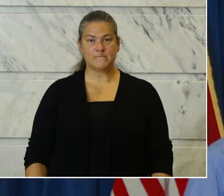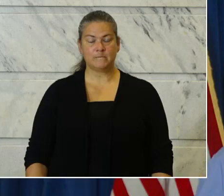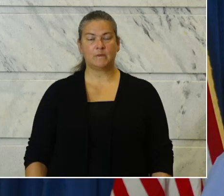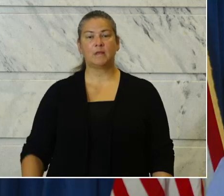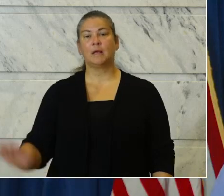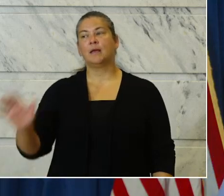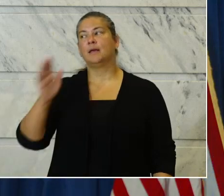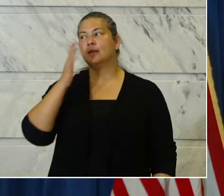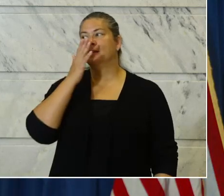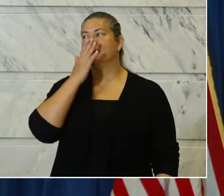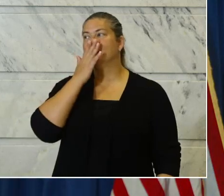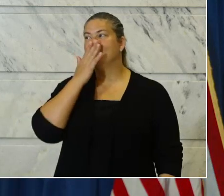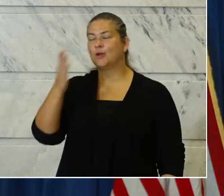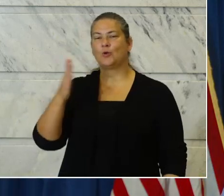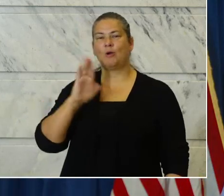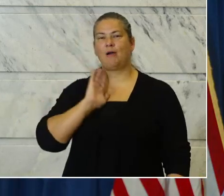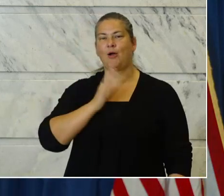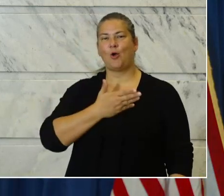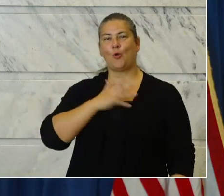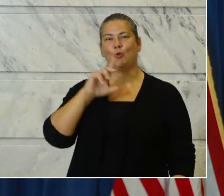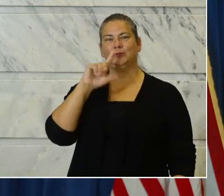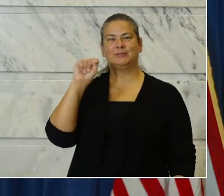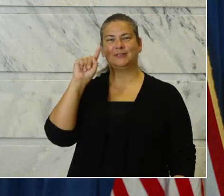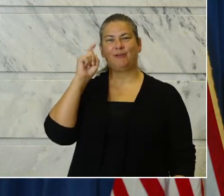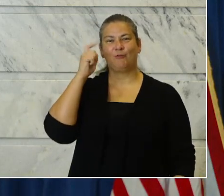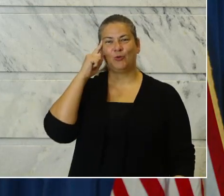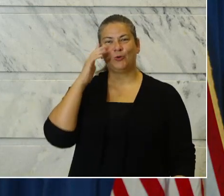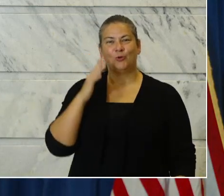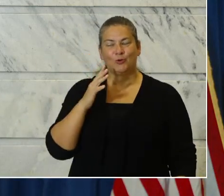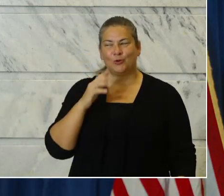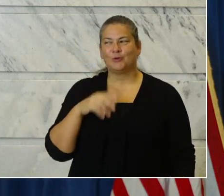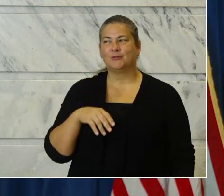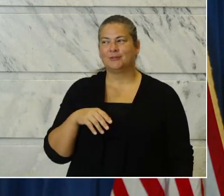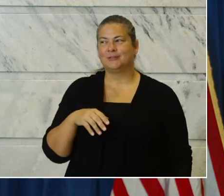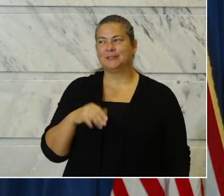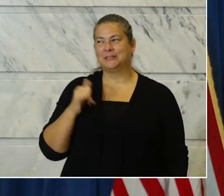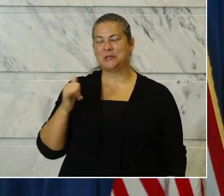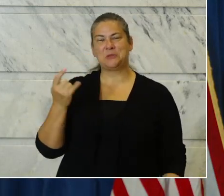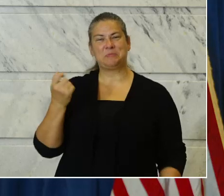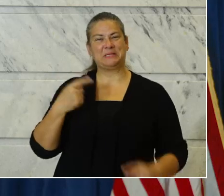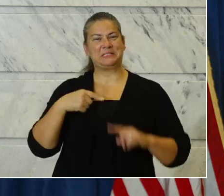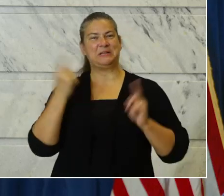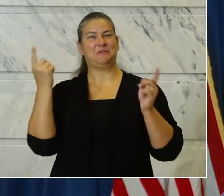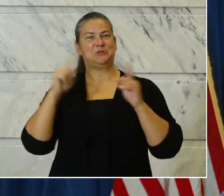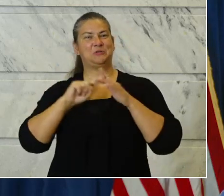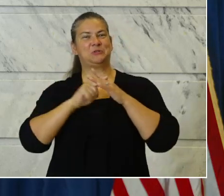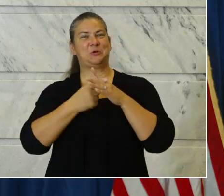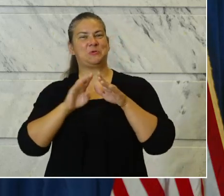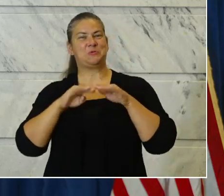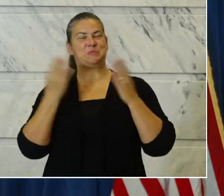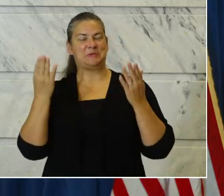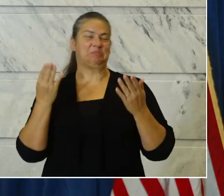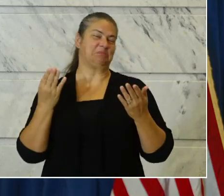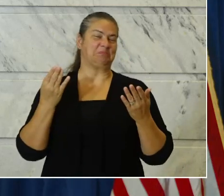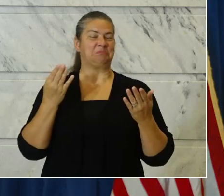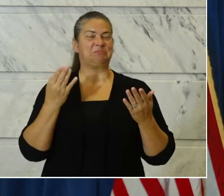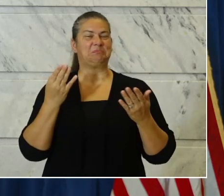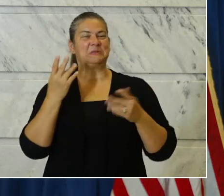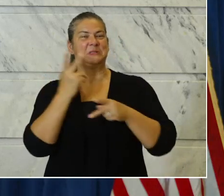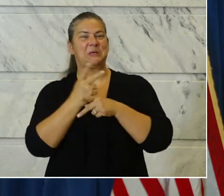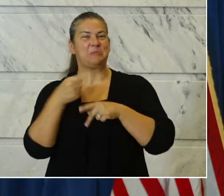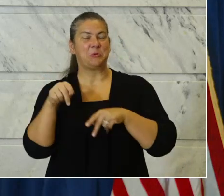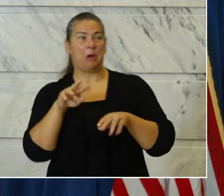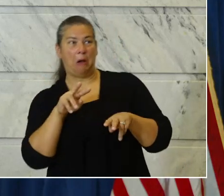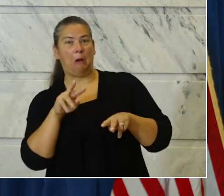Well, thank you to our Lieutenant Governor. I think switching it up a little bit, which we did today, keeps everybody on